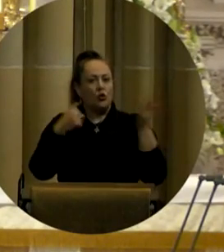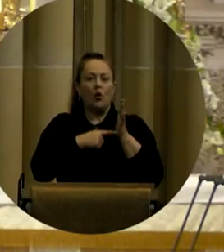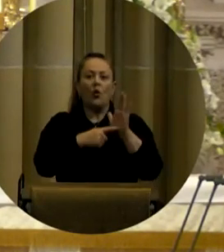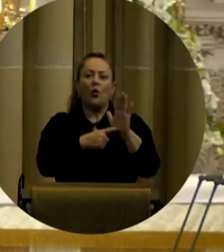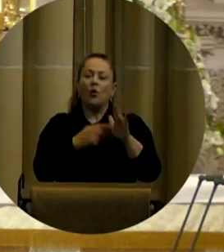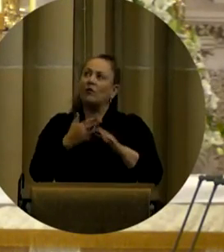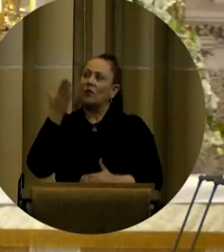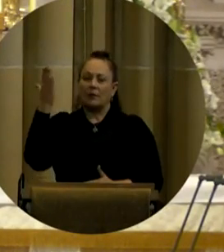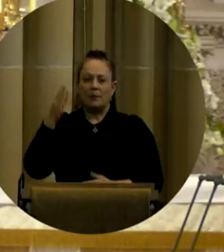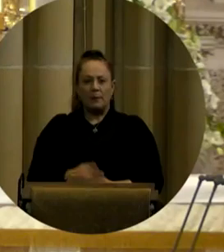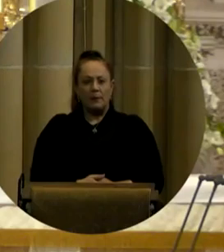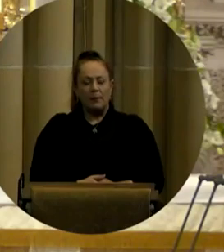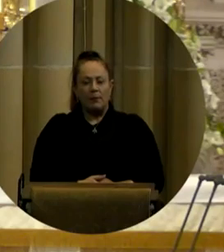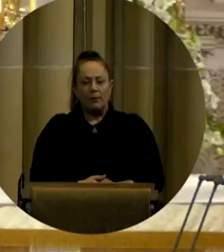decide.